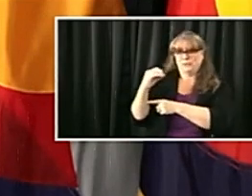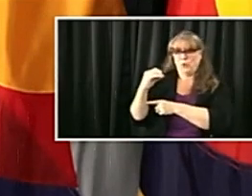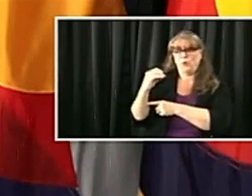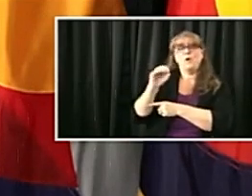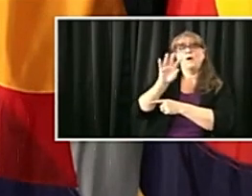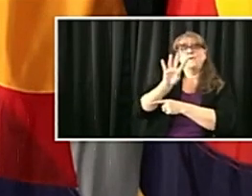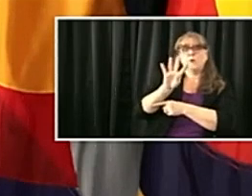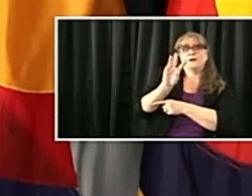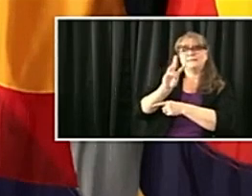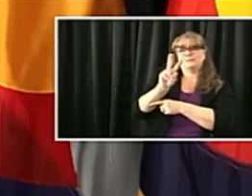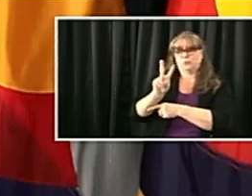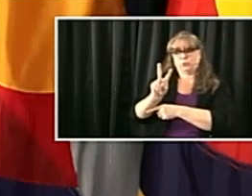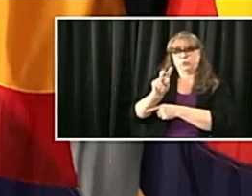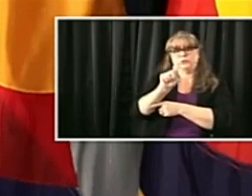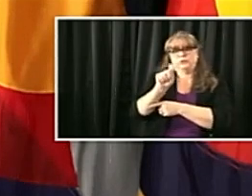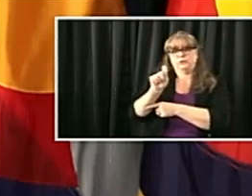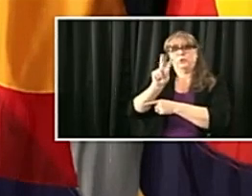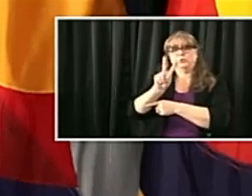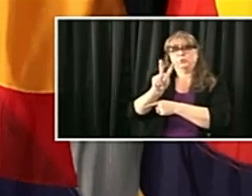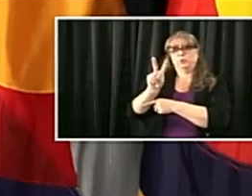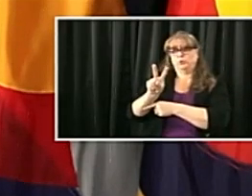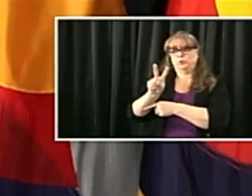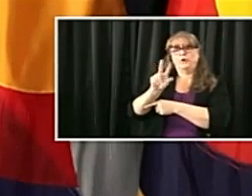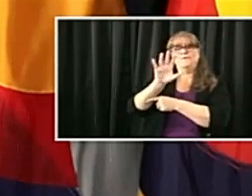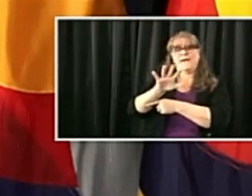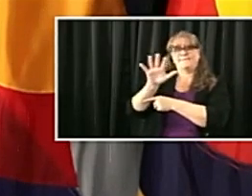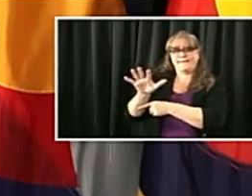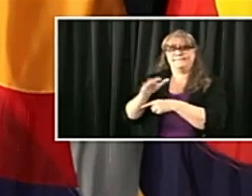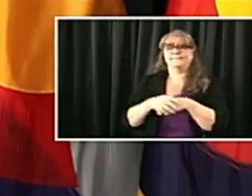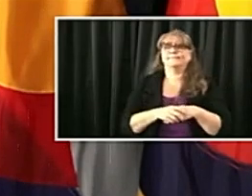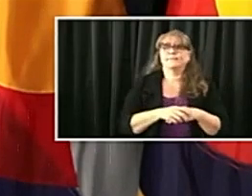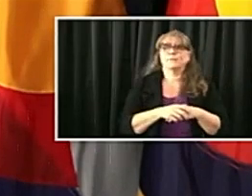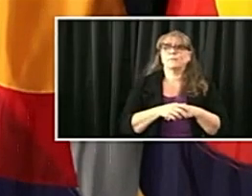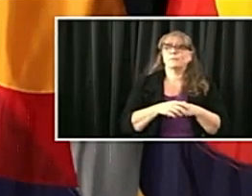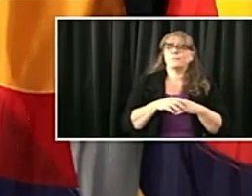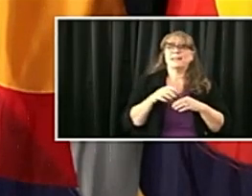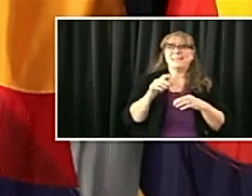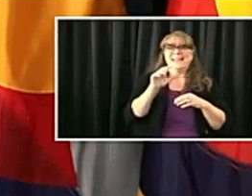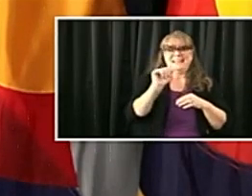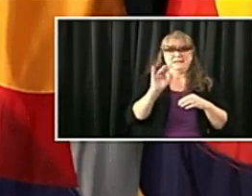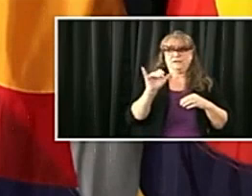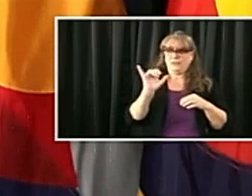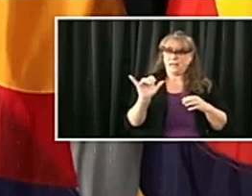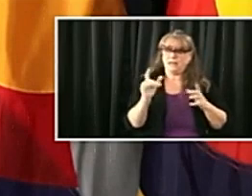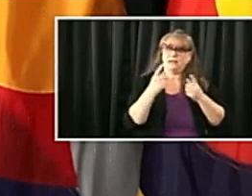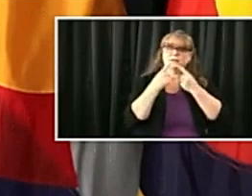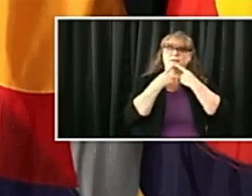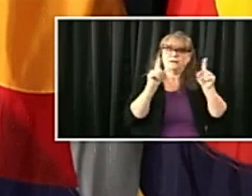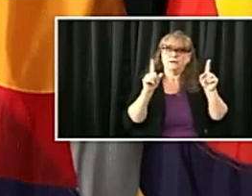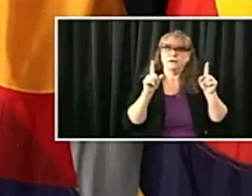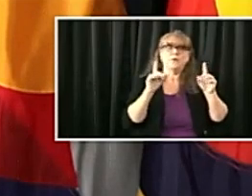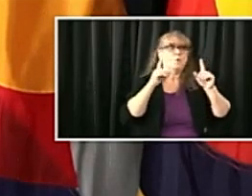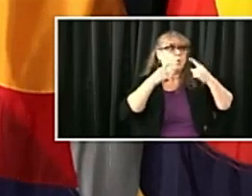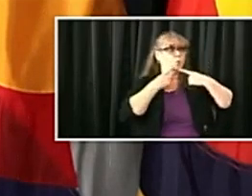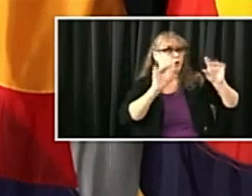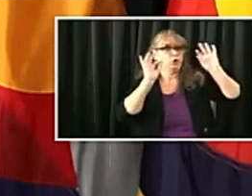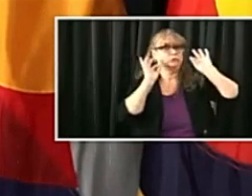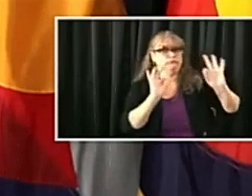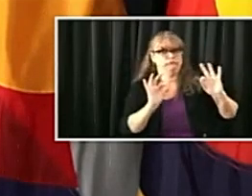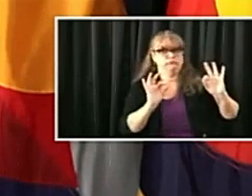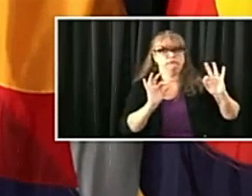720-462-2255. Again, if it works well with increased supply, we hope there's even more of those. So if you sign up and you don't get called for this one, hopefully they'll be back next weekend